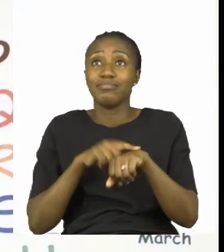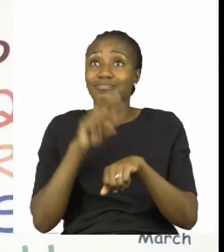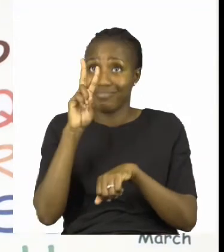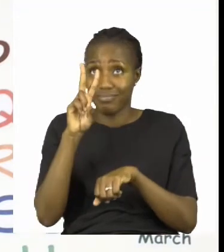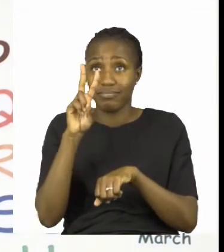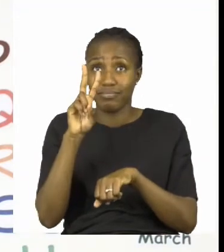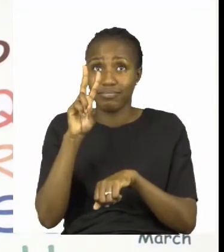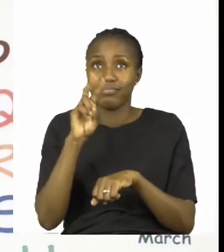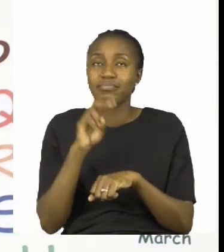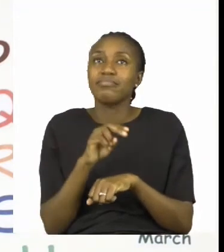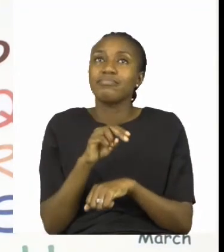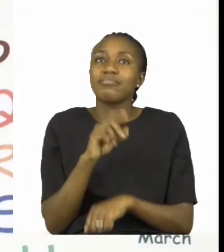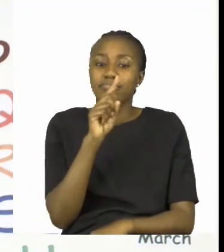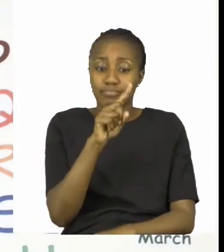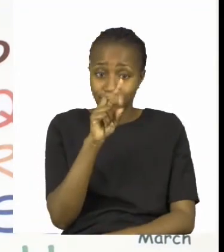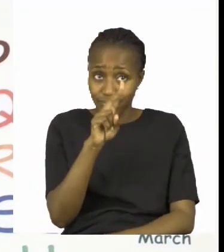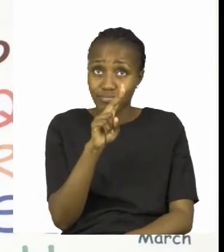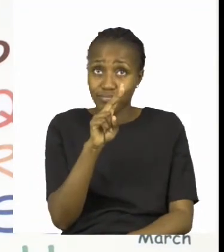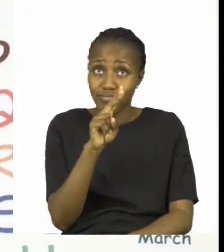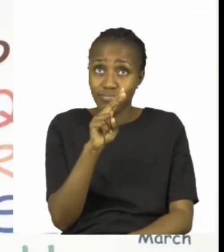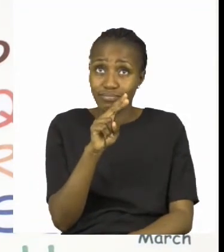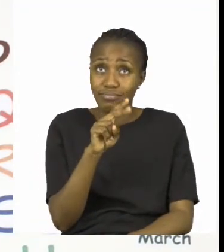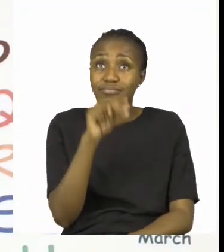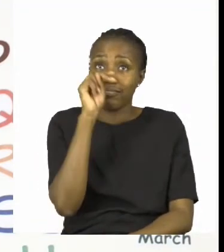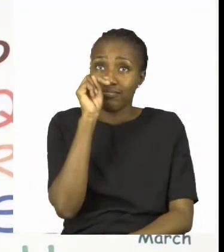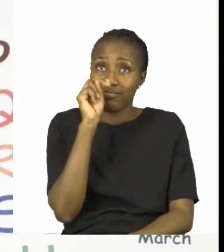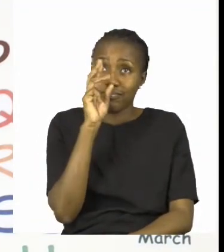on. 1, 2,